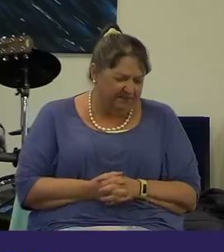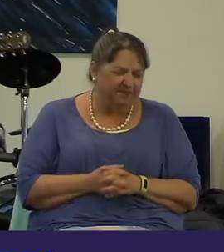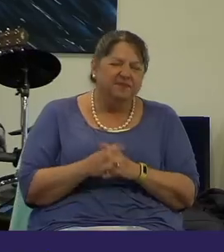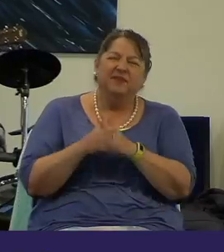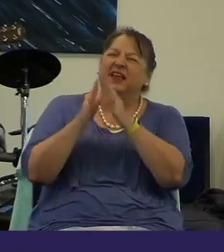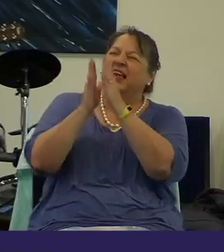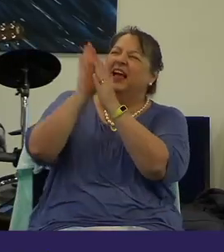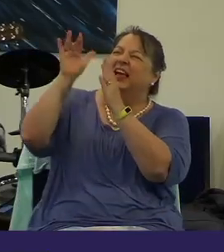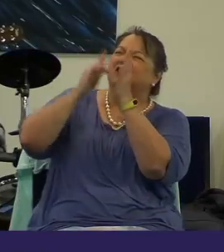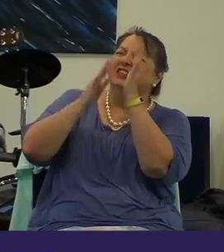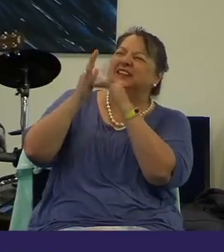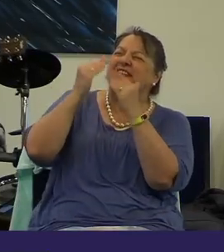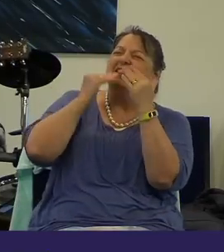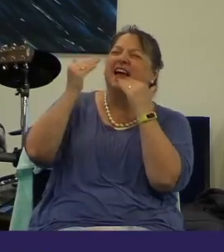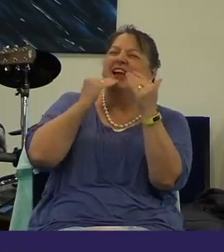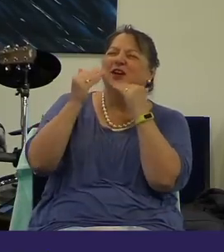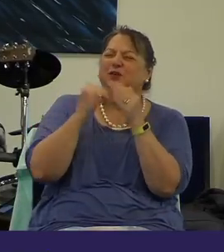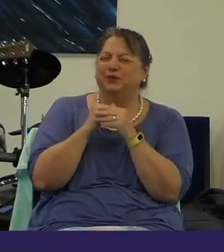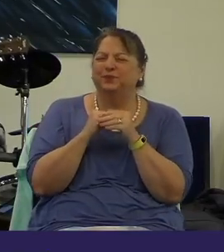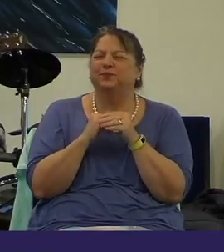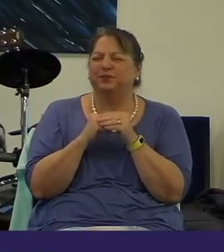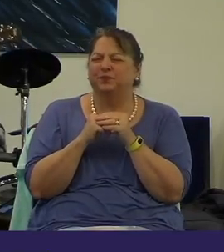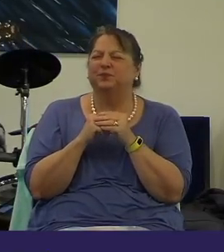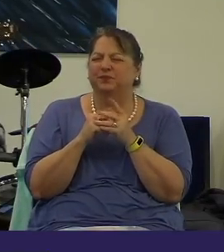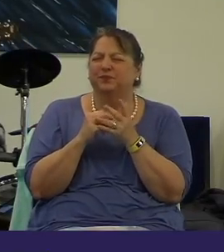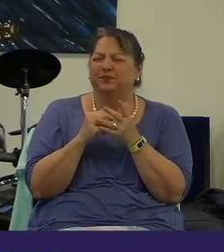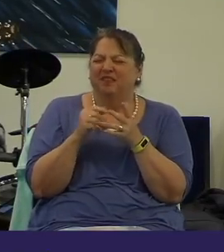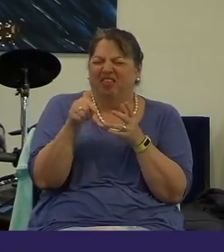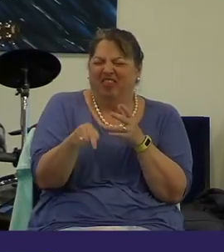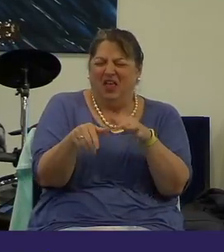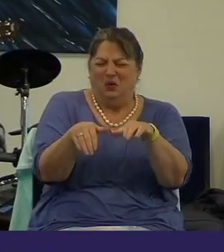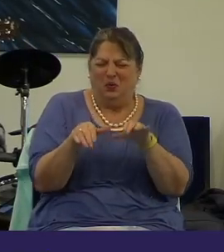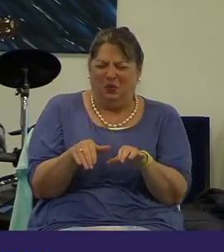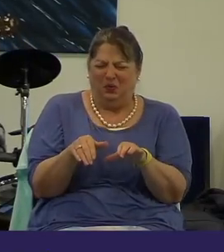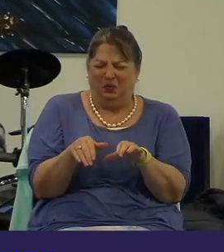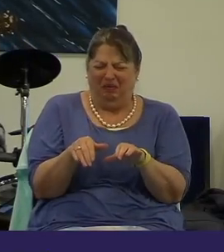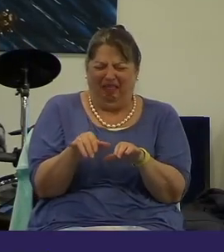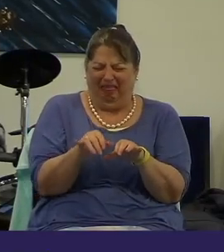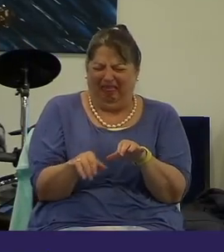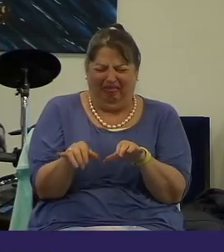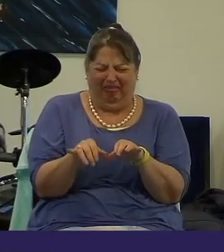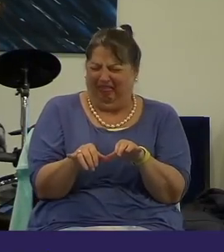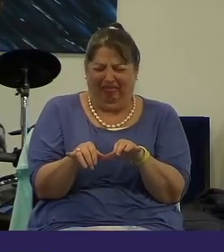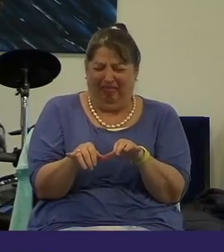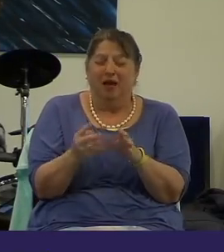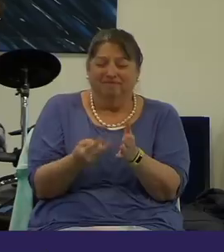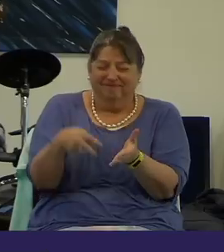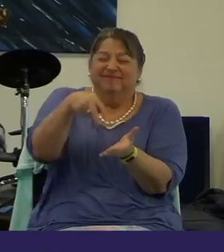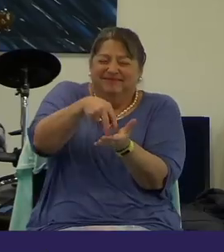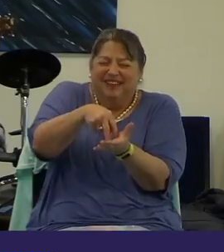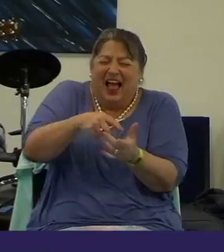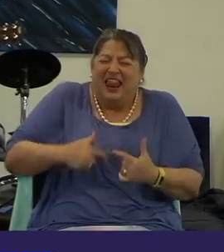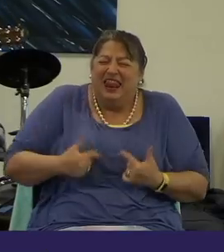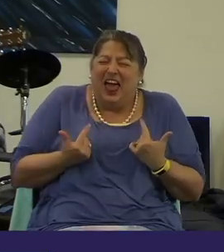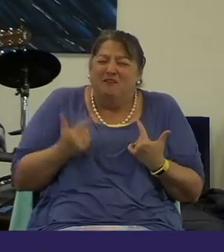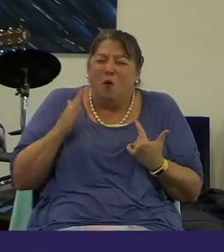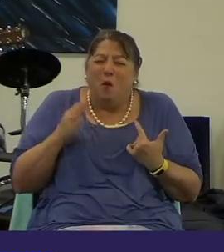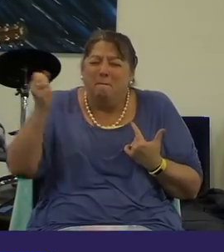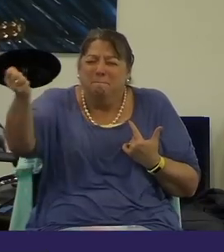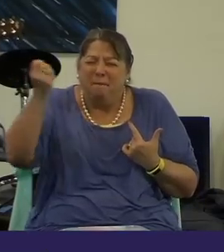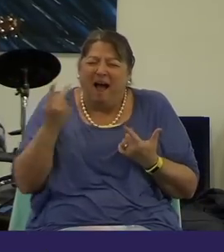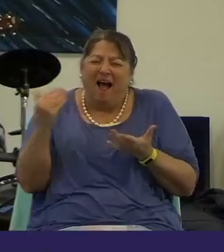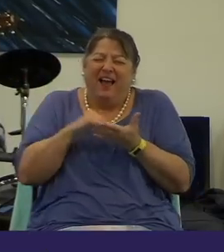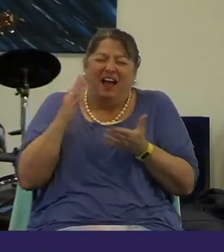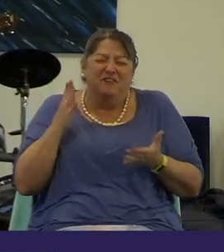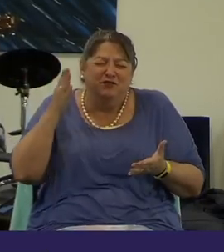Jesus, we are just so thankful this morning that you are not in that tomb, that you have risen, you are alive, and that you are coming back again one day.